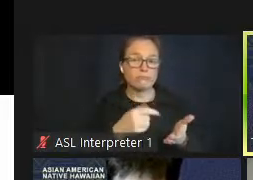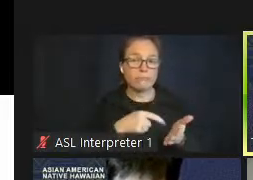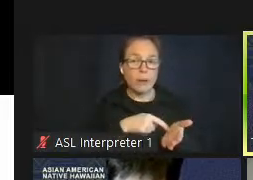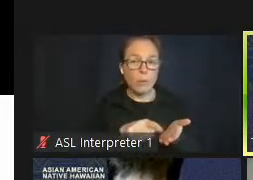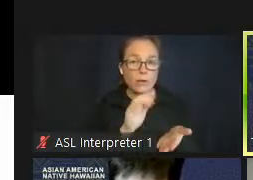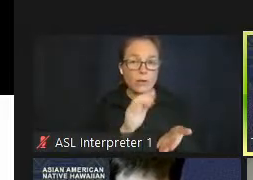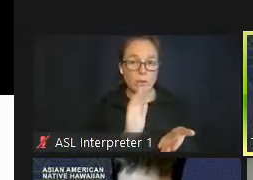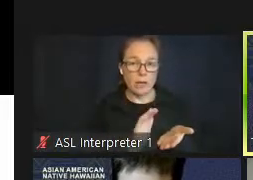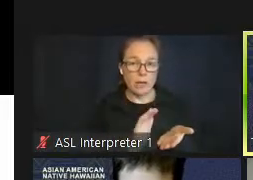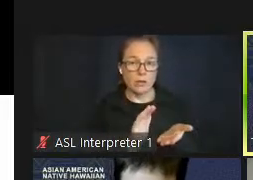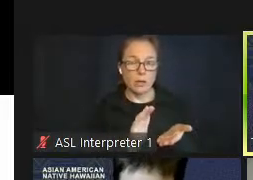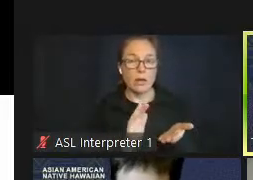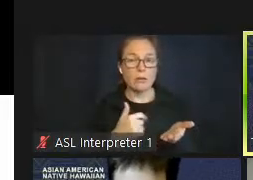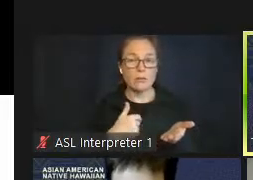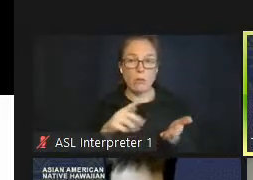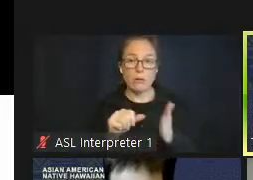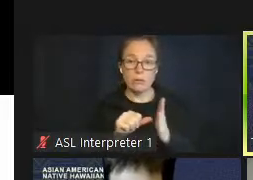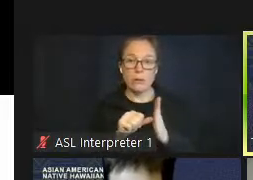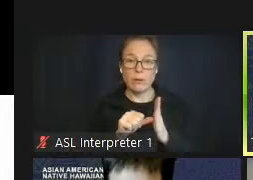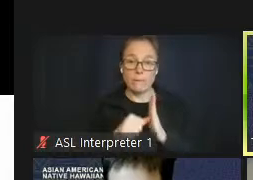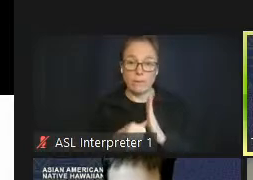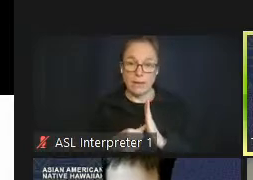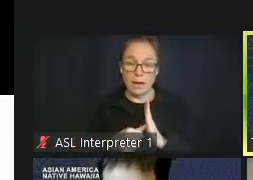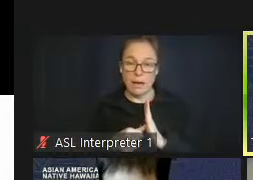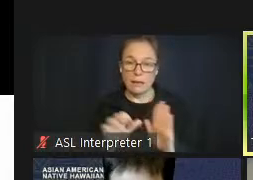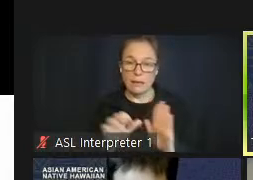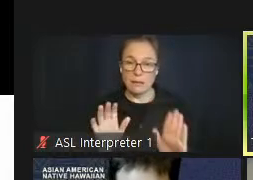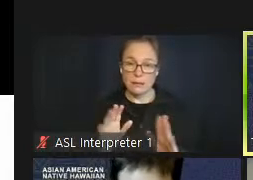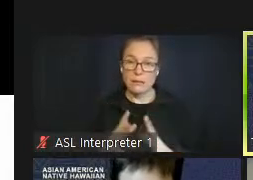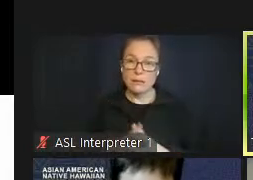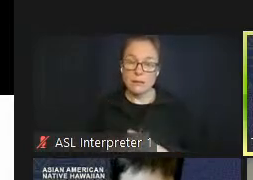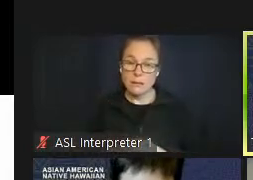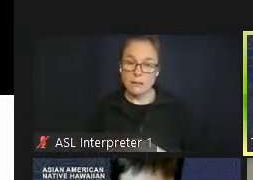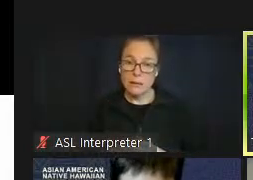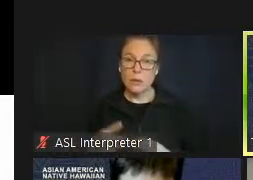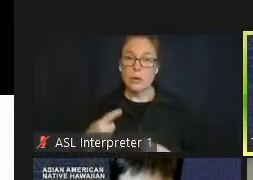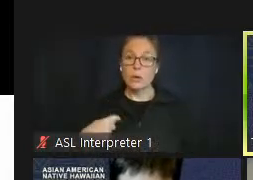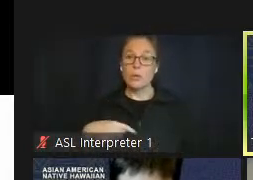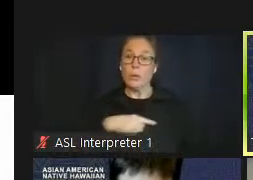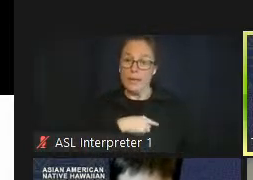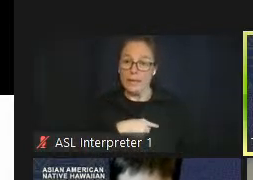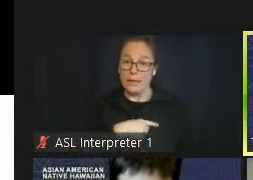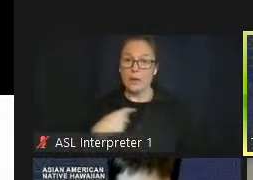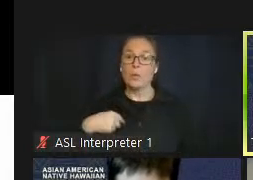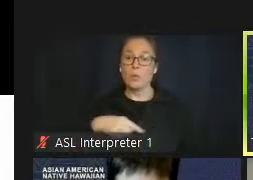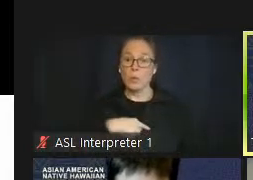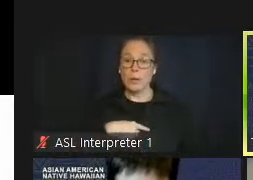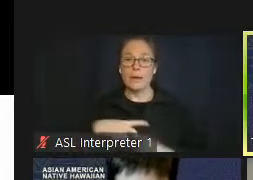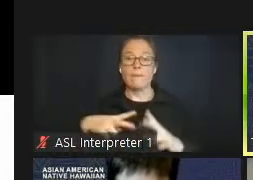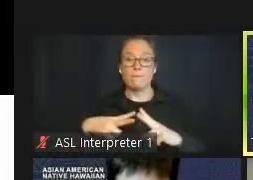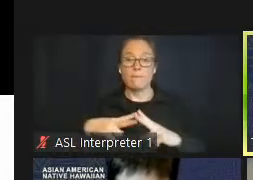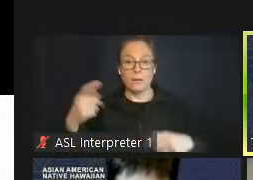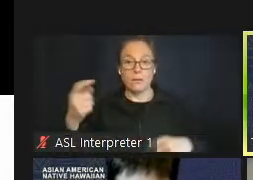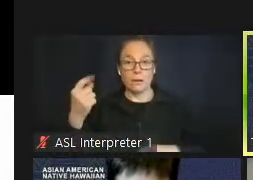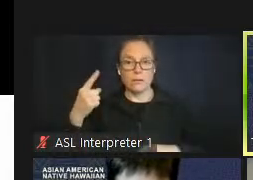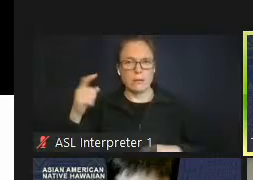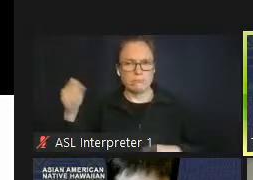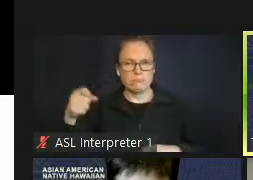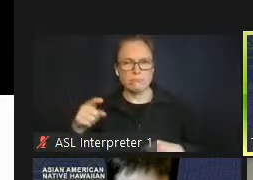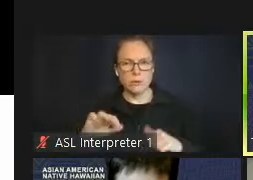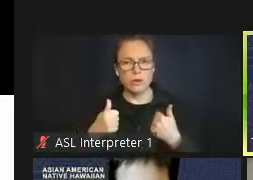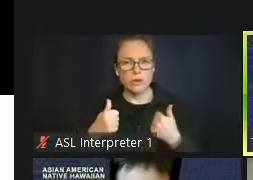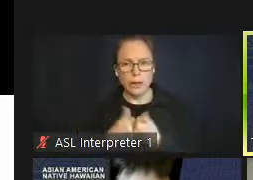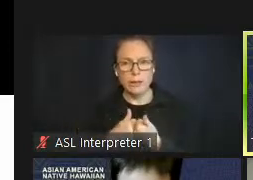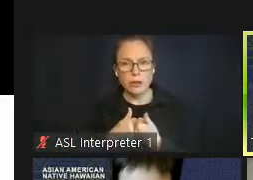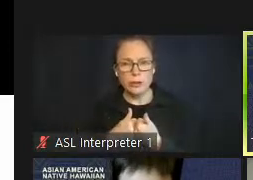to underscore, I understand, we really understand the challenges this puts our